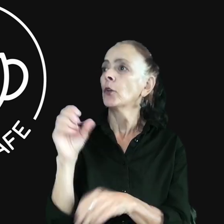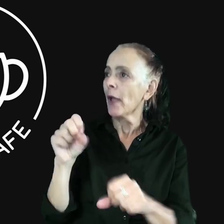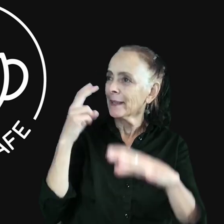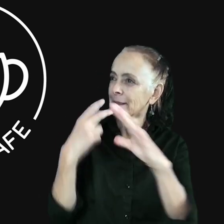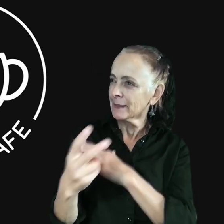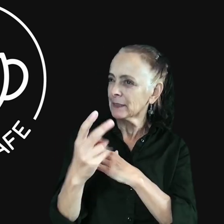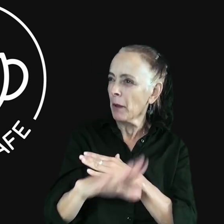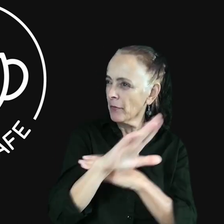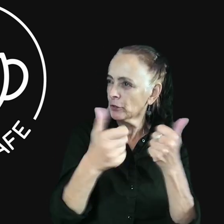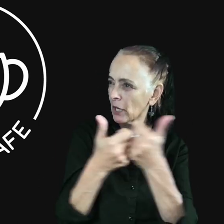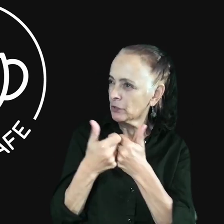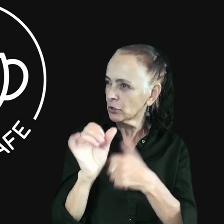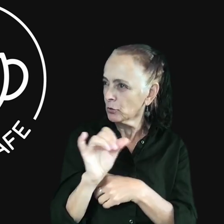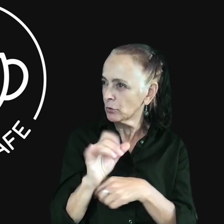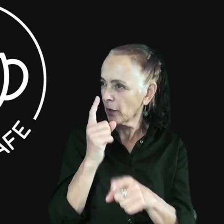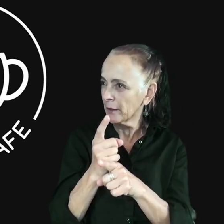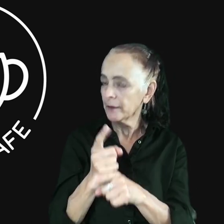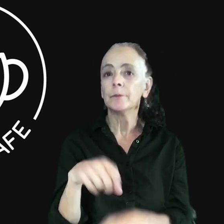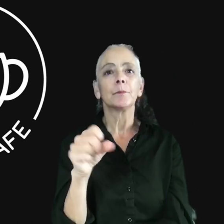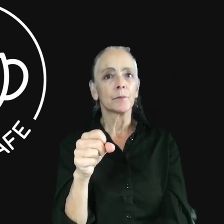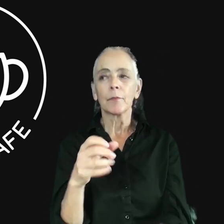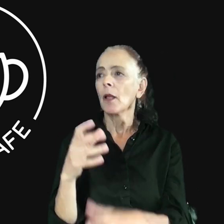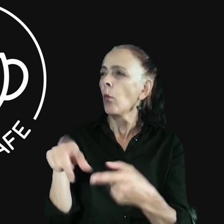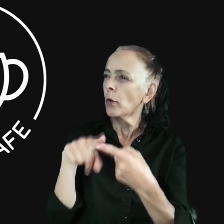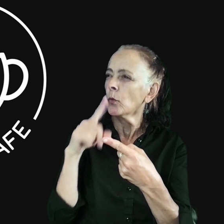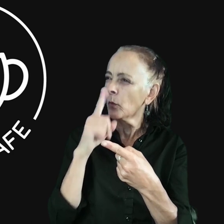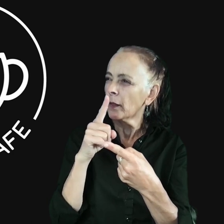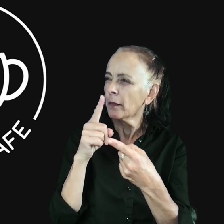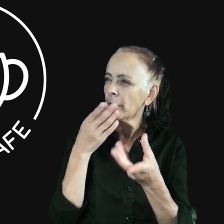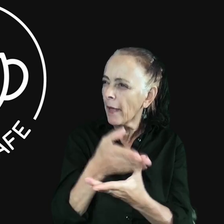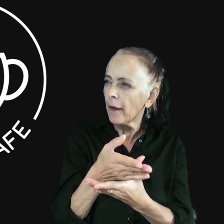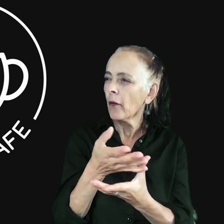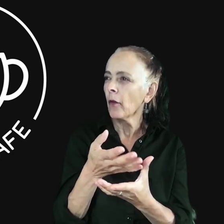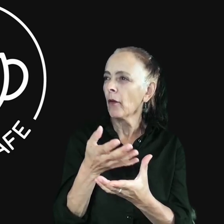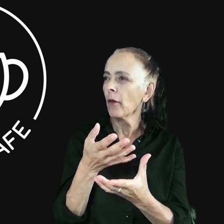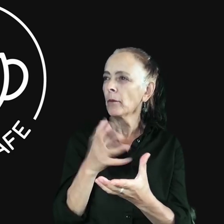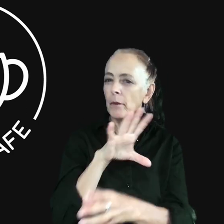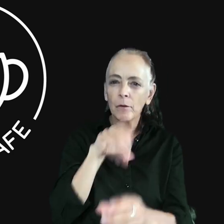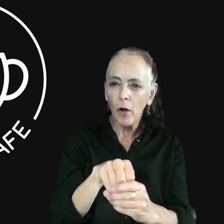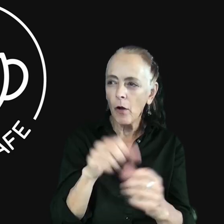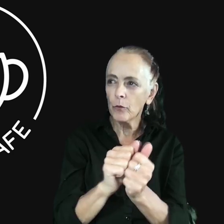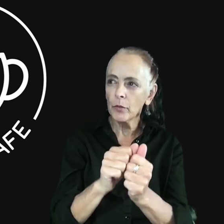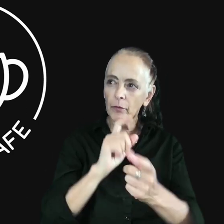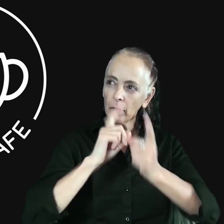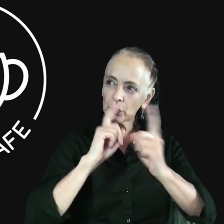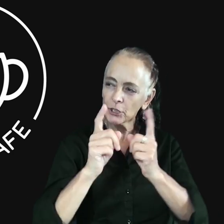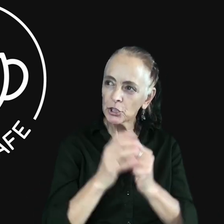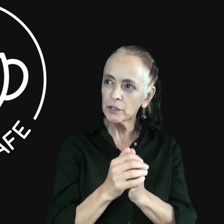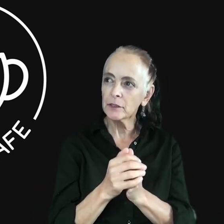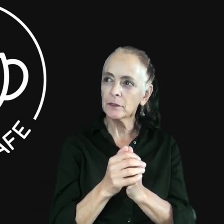of those challenges as well when you're really when you're really there to be able to be involved in the conversations and